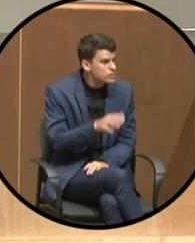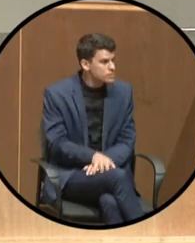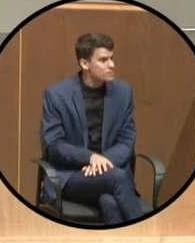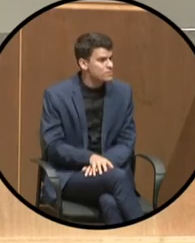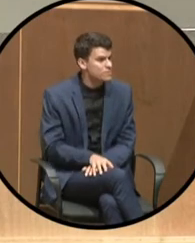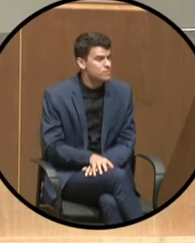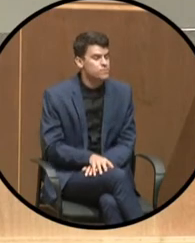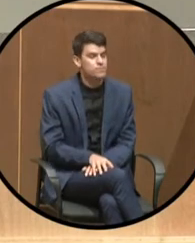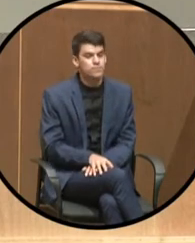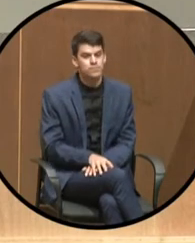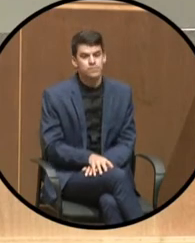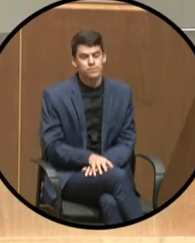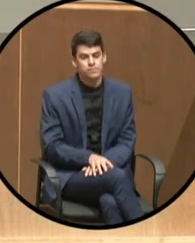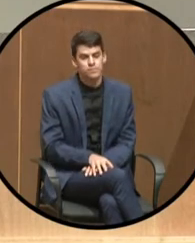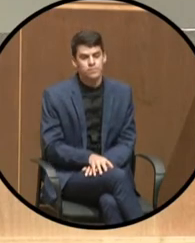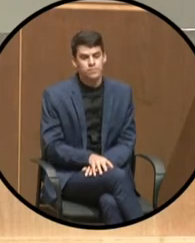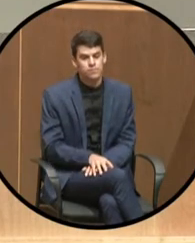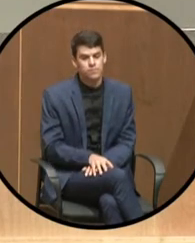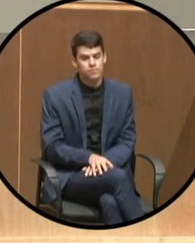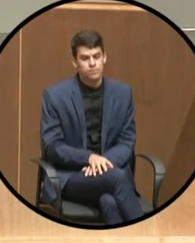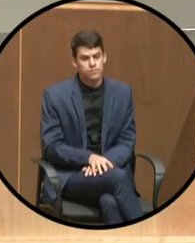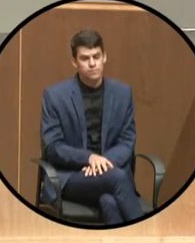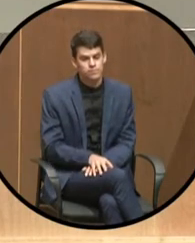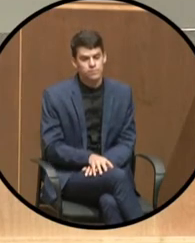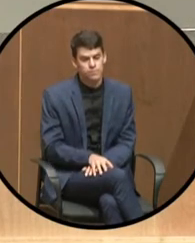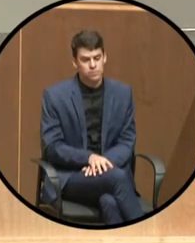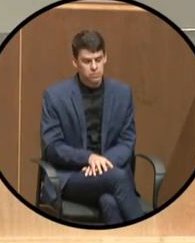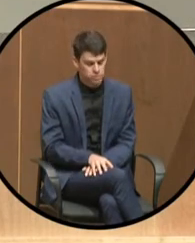I talked with counsel